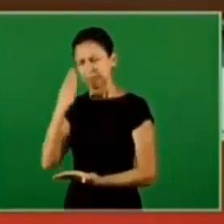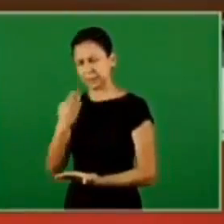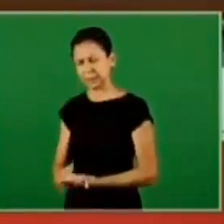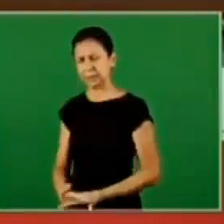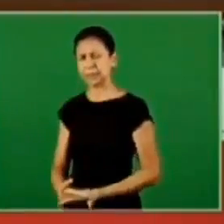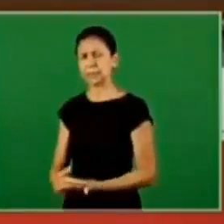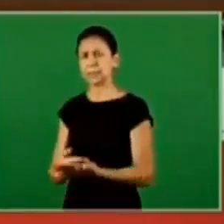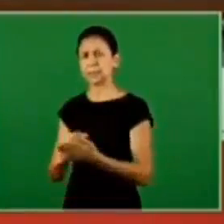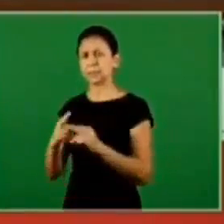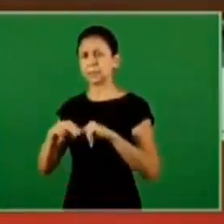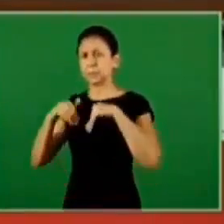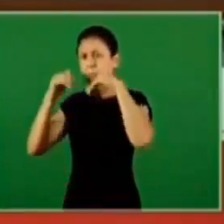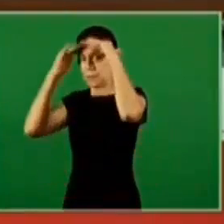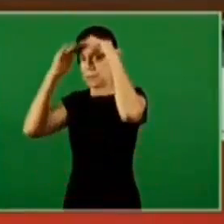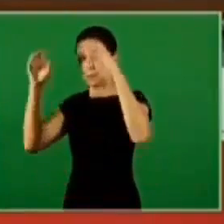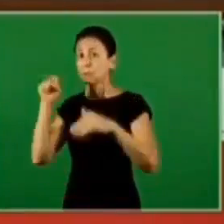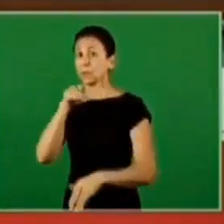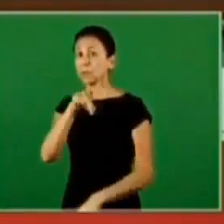obey.